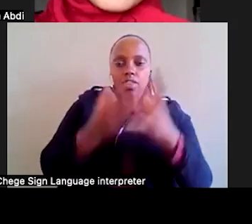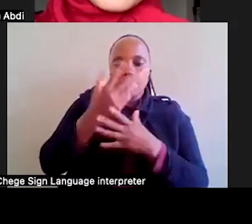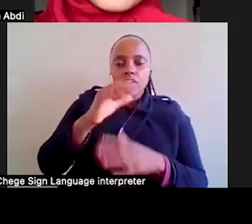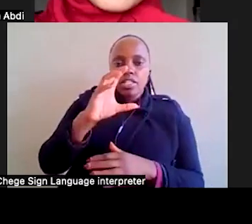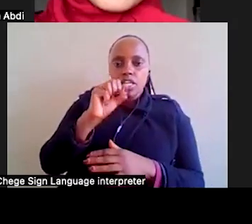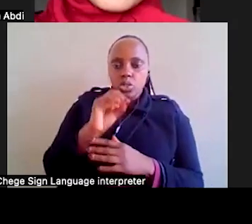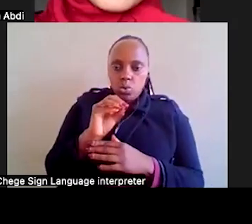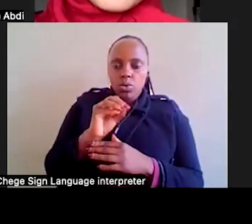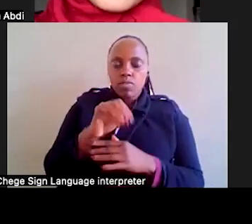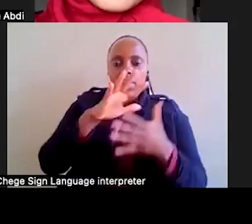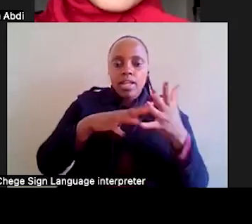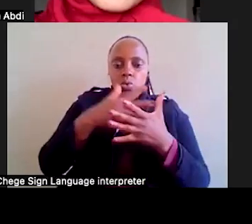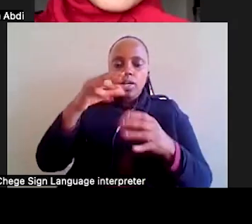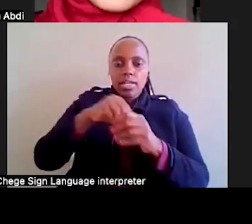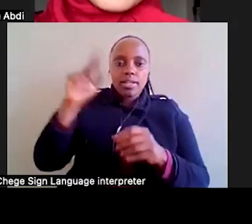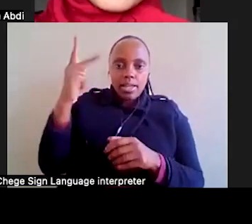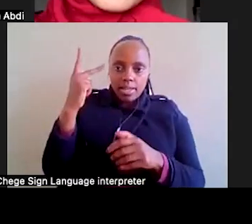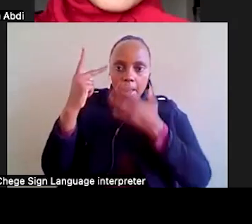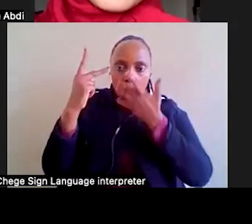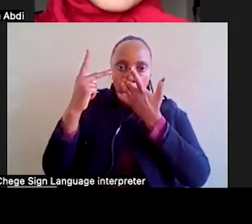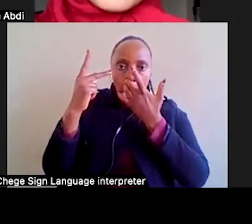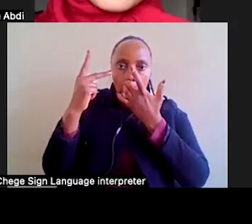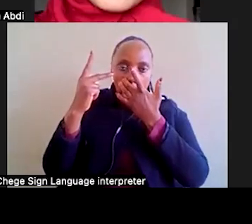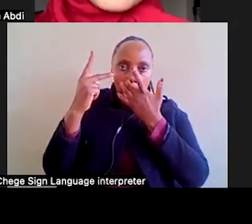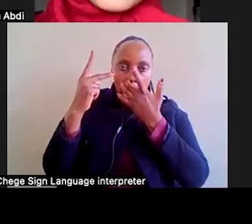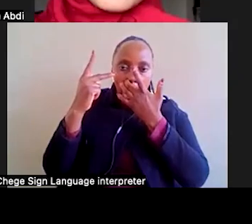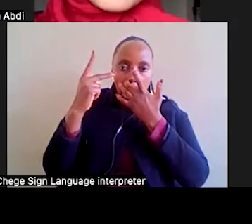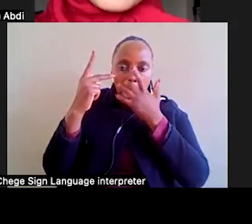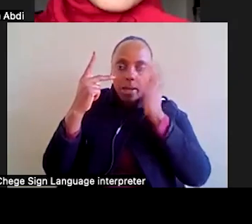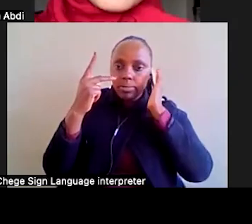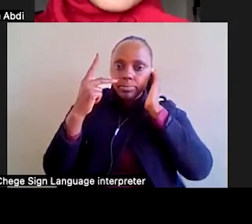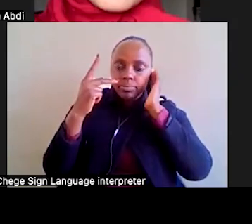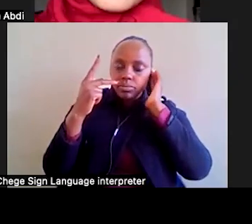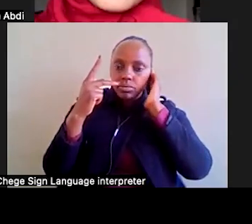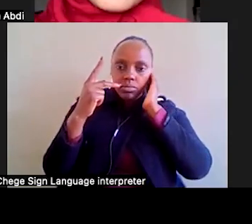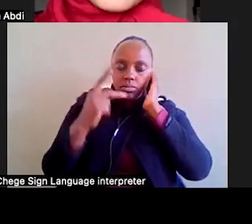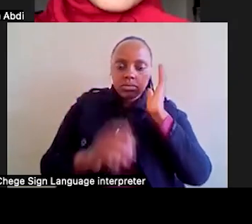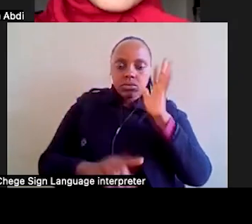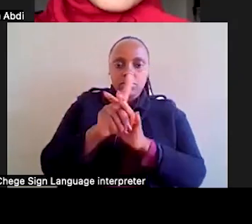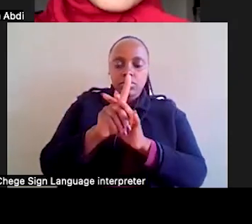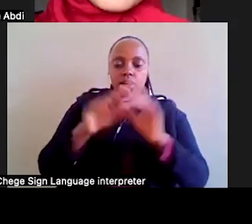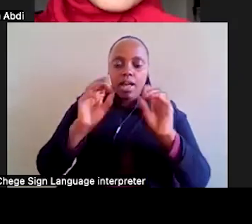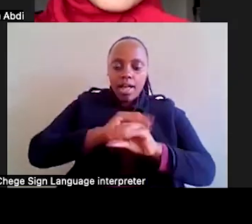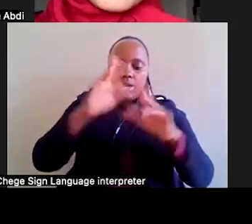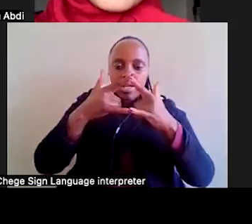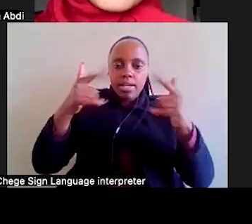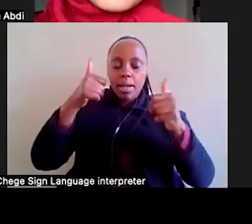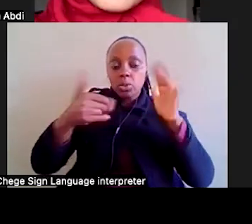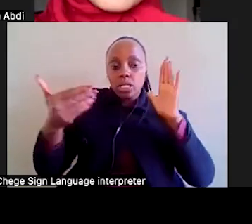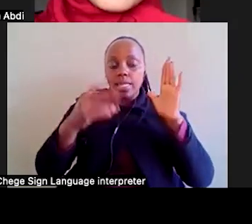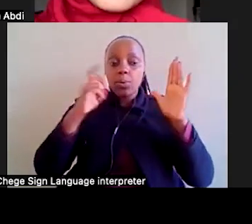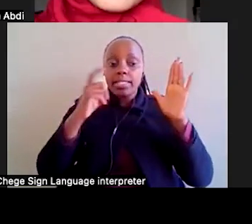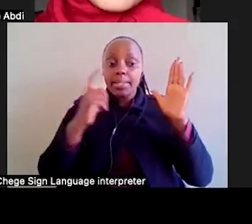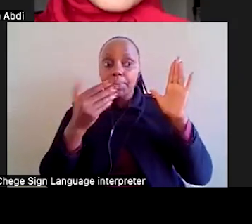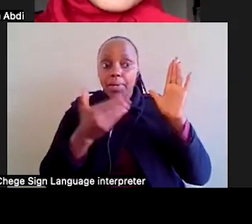CSOs network in Kenya. And it emerged from a clear gap that was noted to